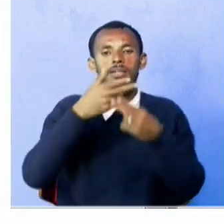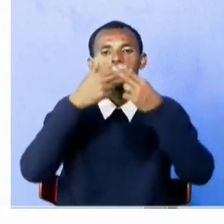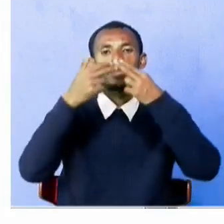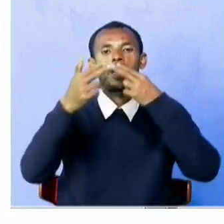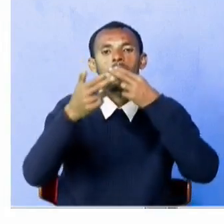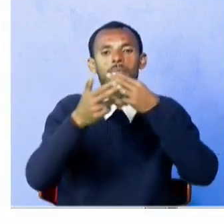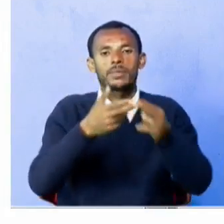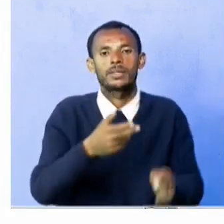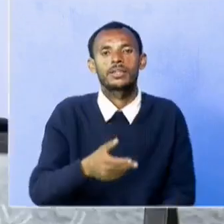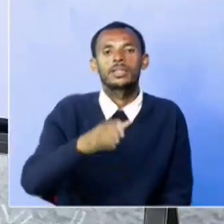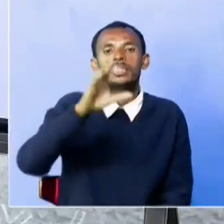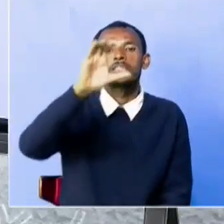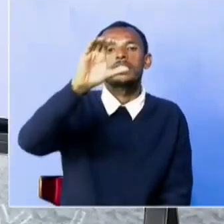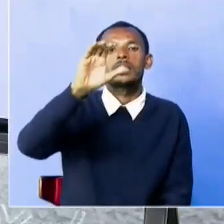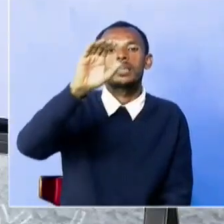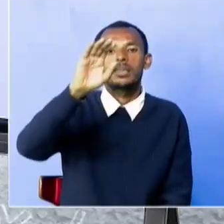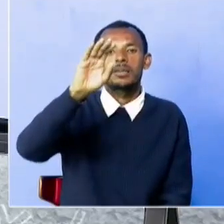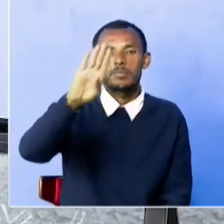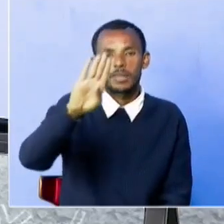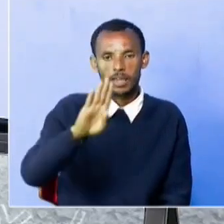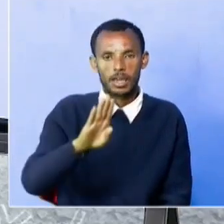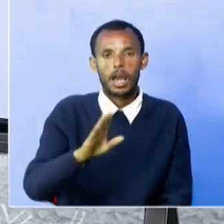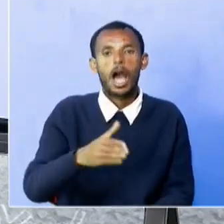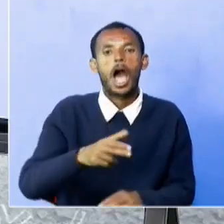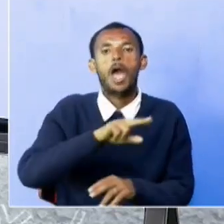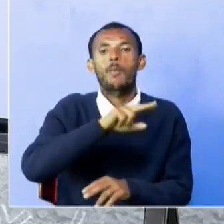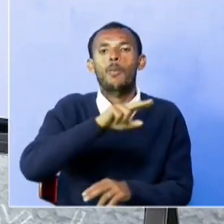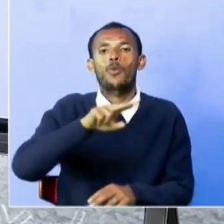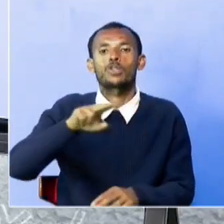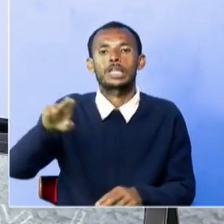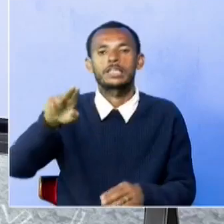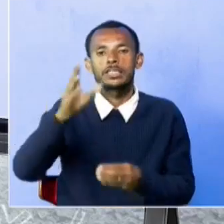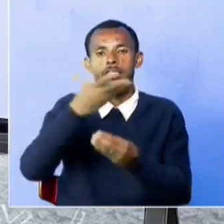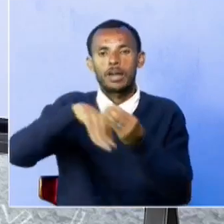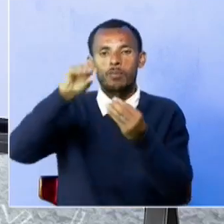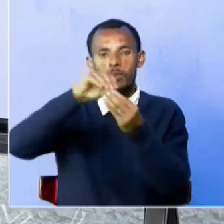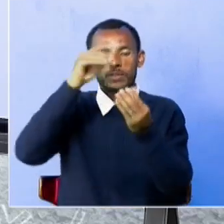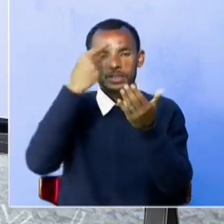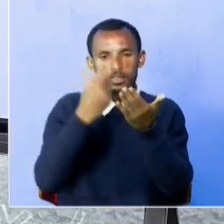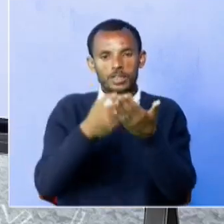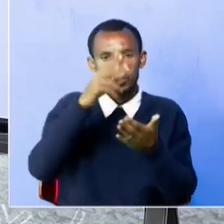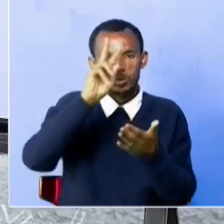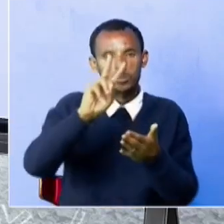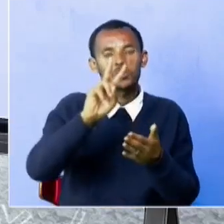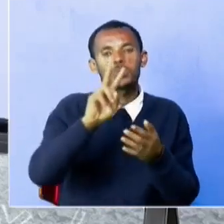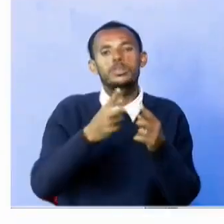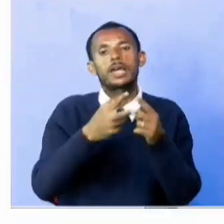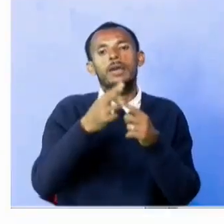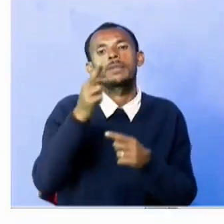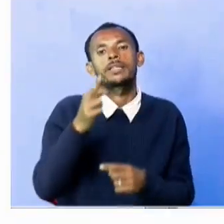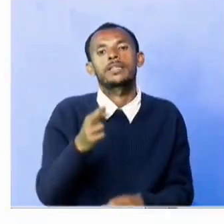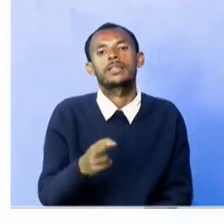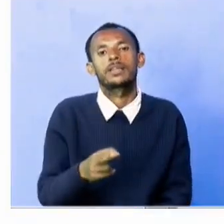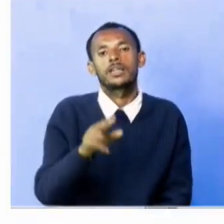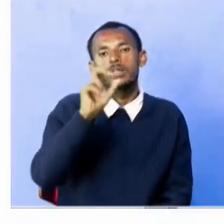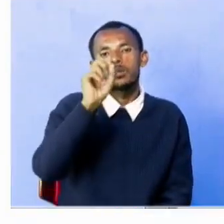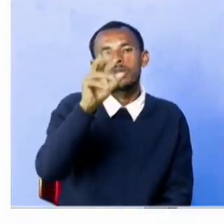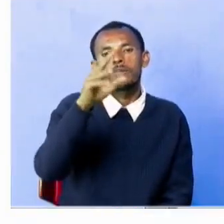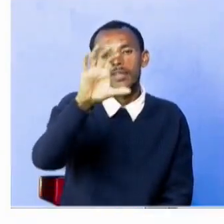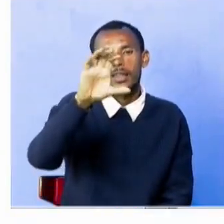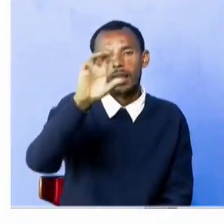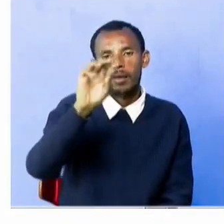times CB, the hypotenuse, which is the sum of these two segments, so which is 12